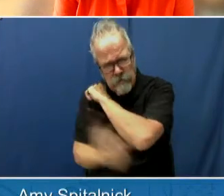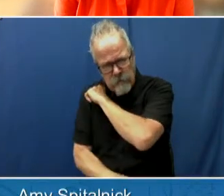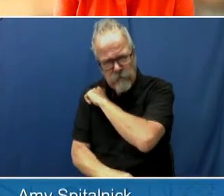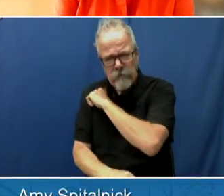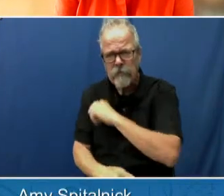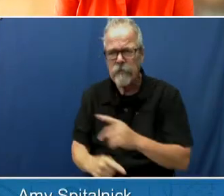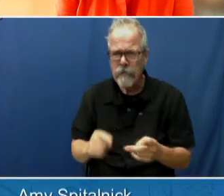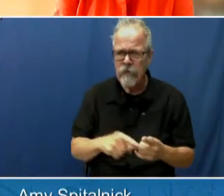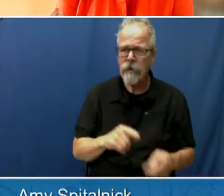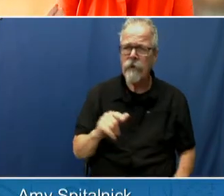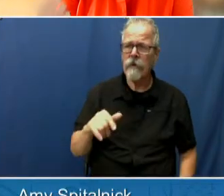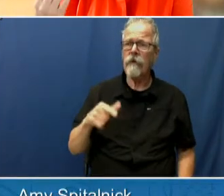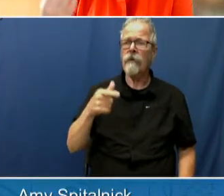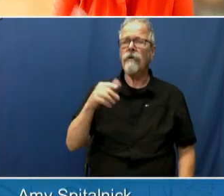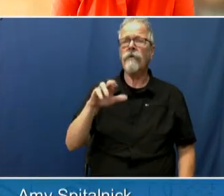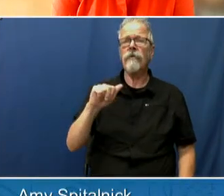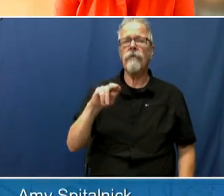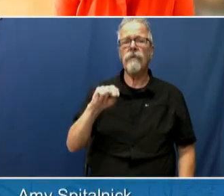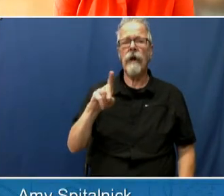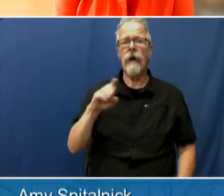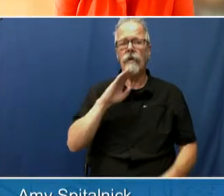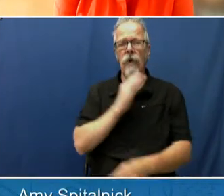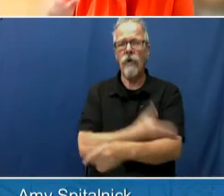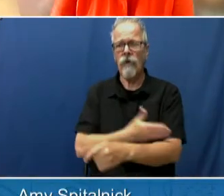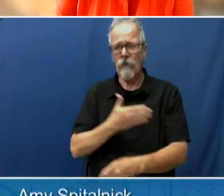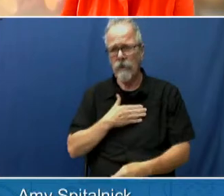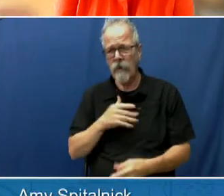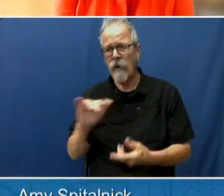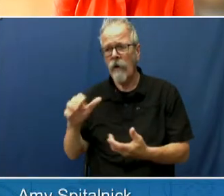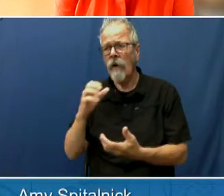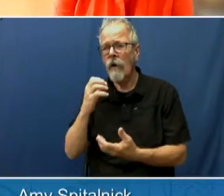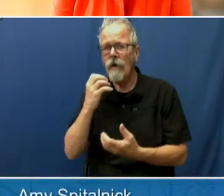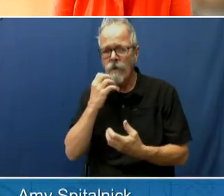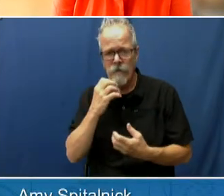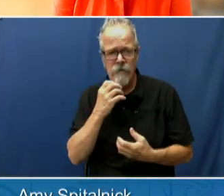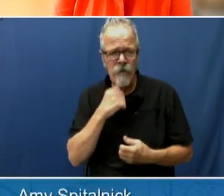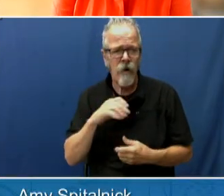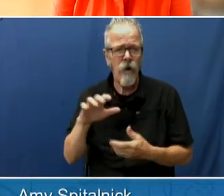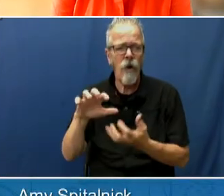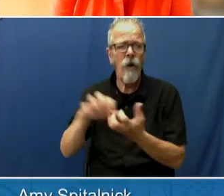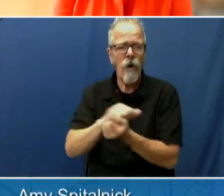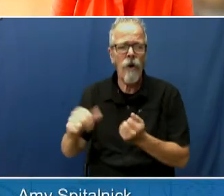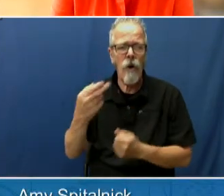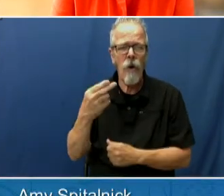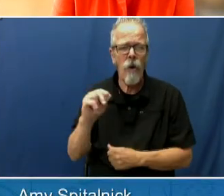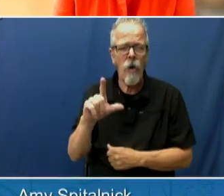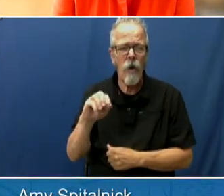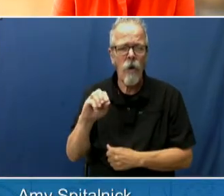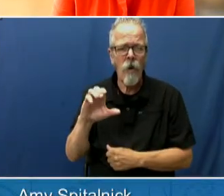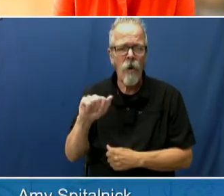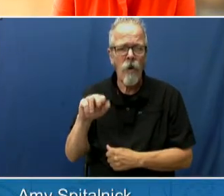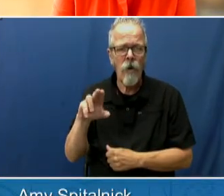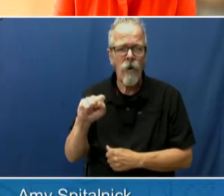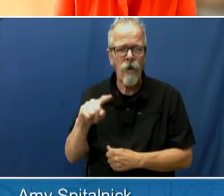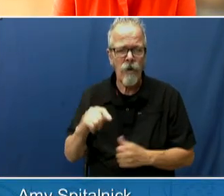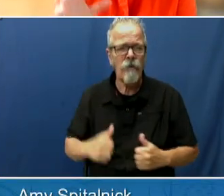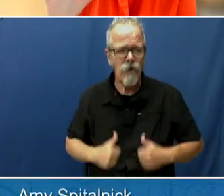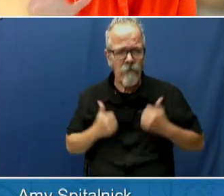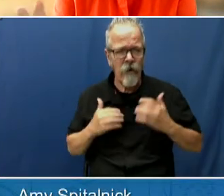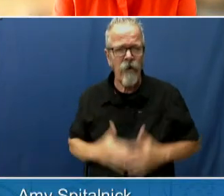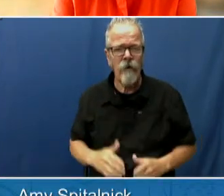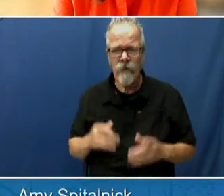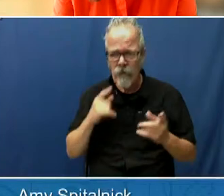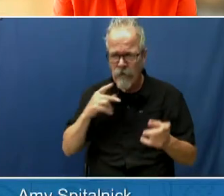extremists take to the streets to spread their hate-fueled violence, it's easy to draw parallels to those dark times in our history. But I also know there's a